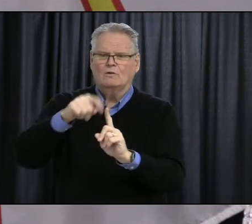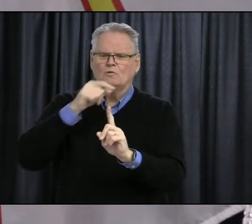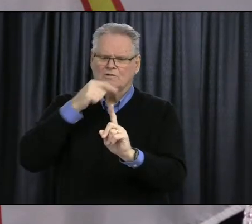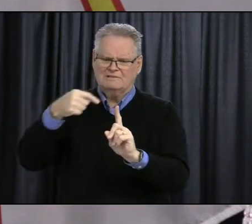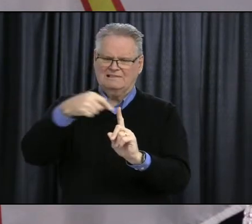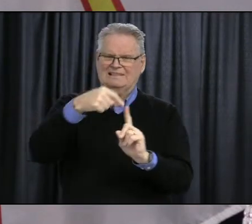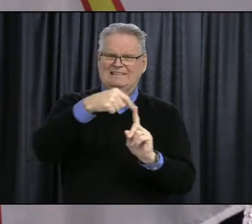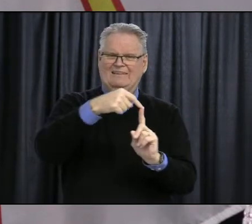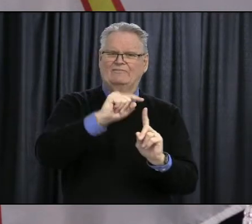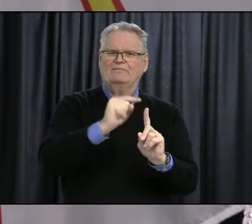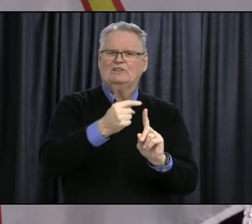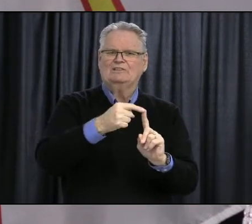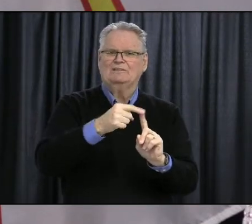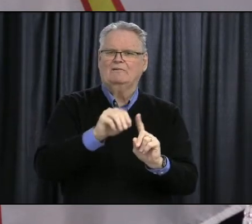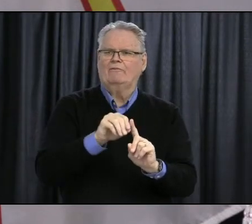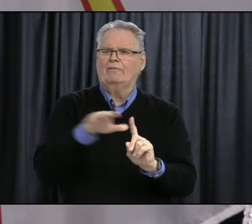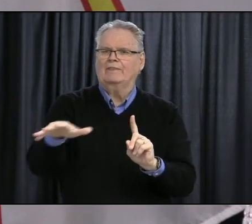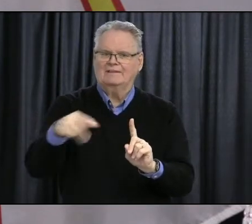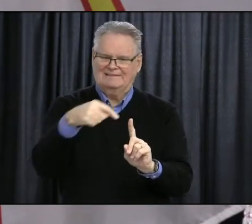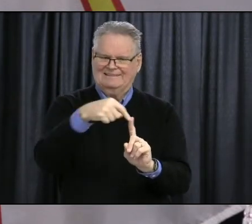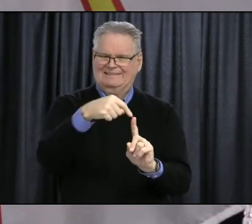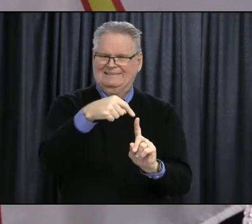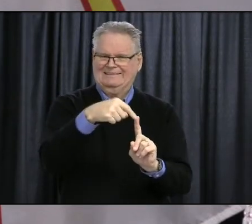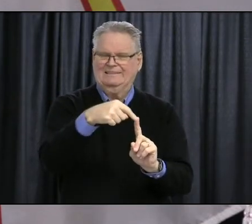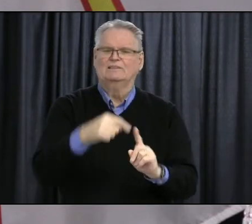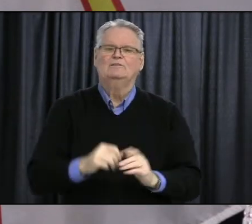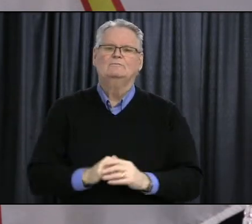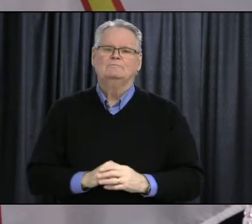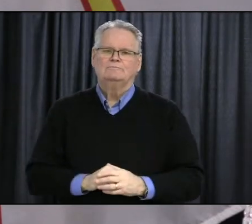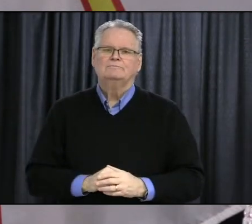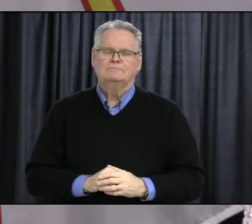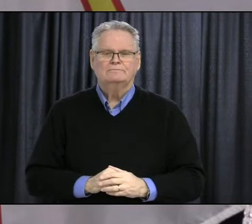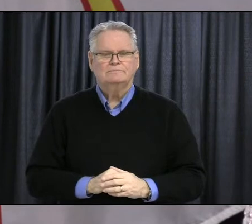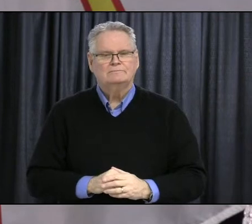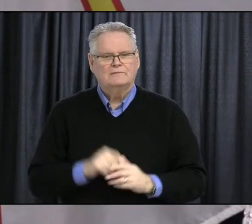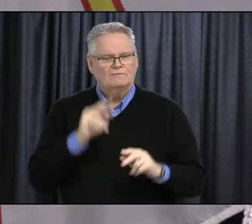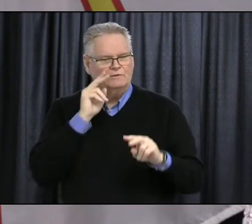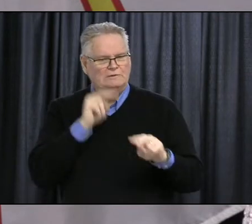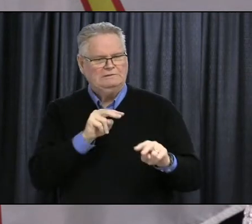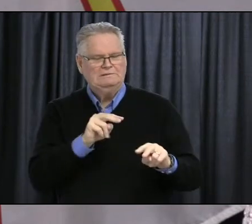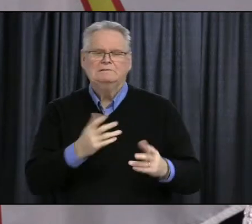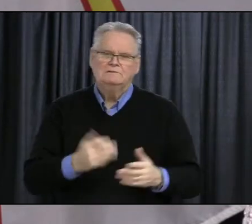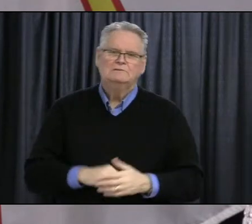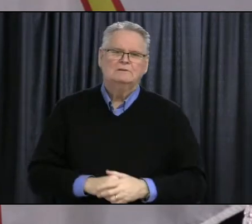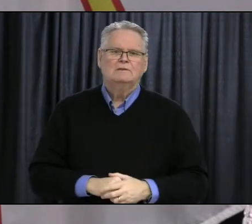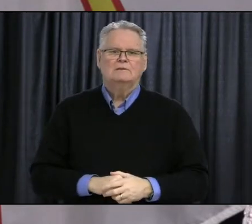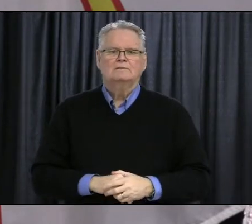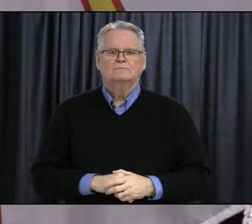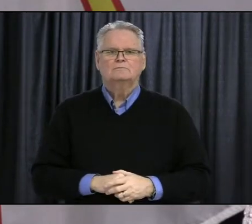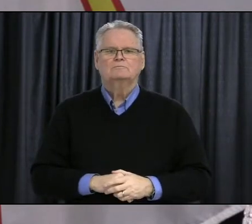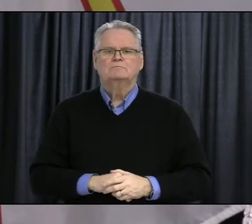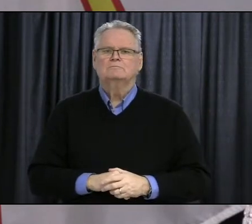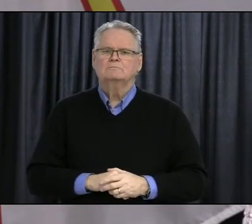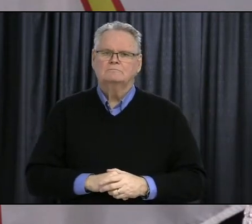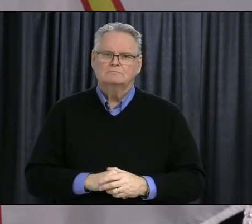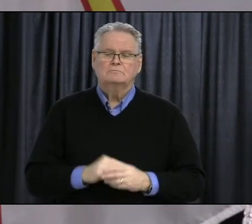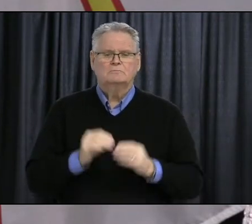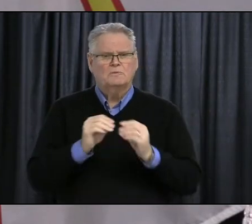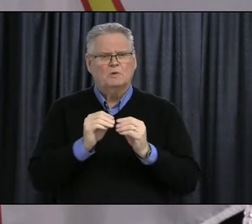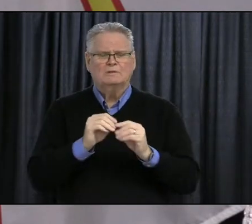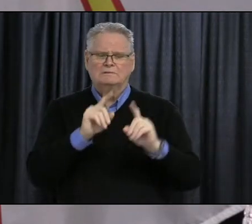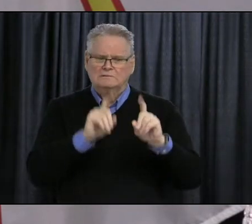However, we've done extensive testing of contacts as well as testing in 3 establishments, staff